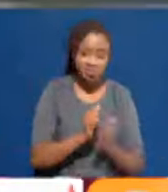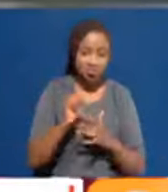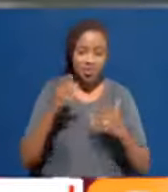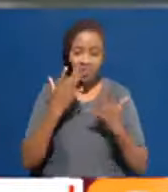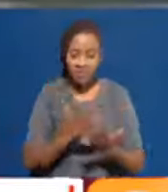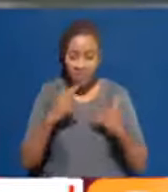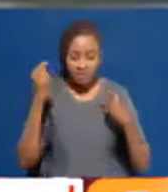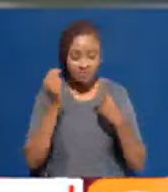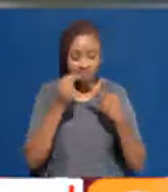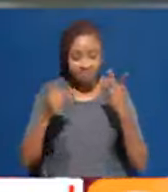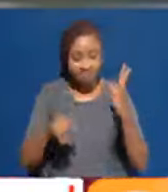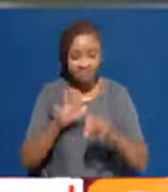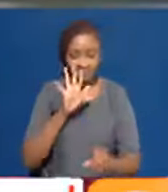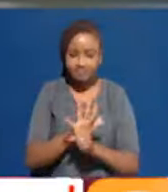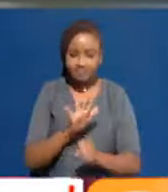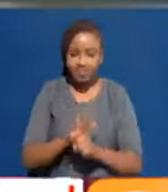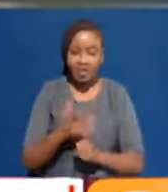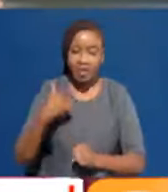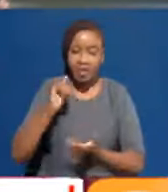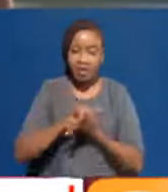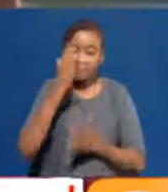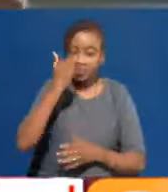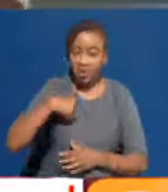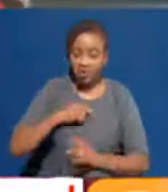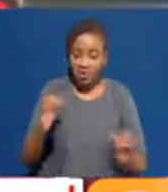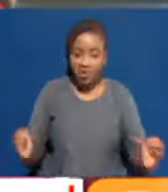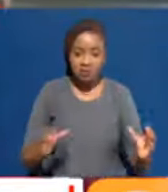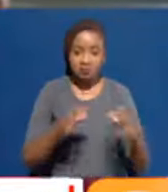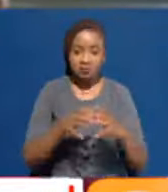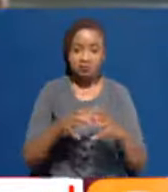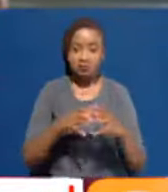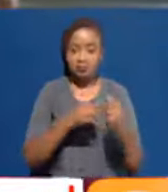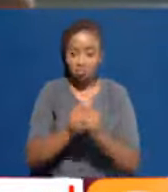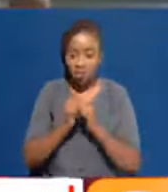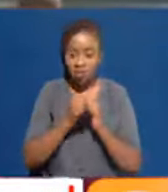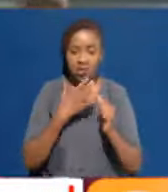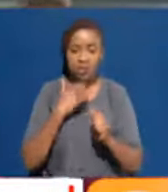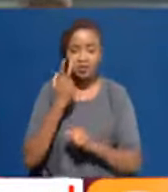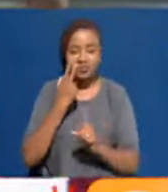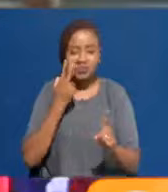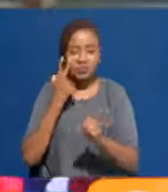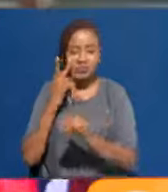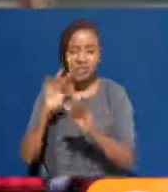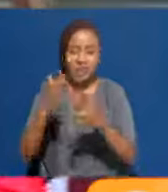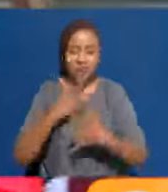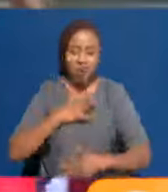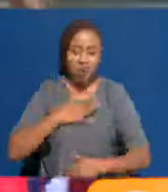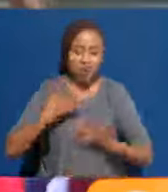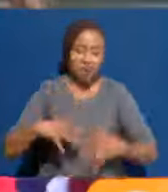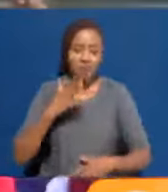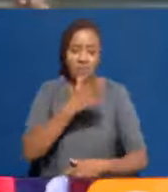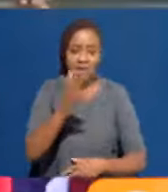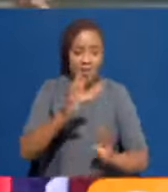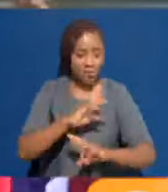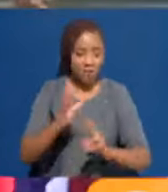wetu. Ndiyo maana tumekuja hapa pamoja na serikali nzima kuangalia vile watu wetu wako na tumekuja na